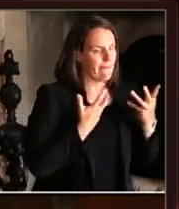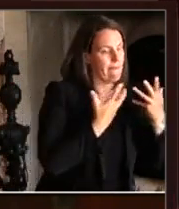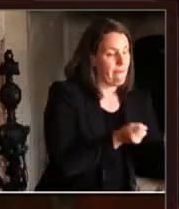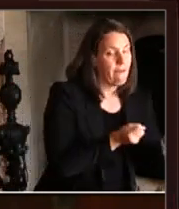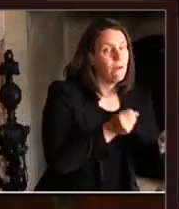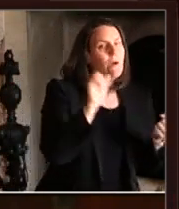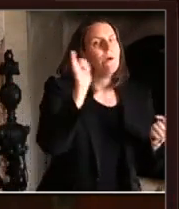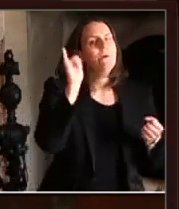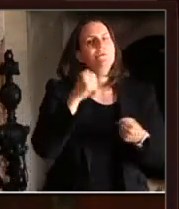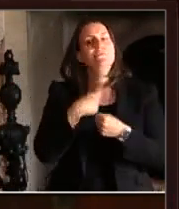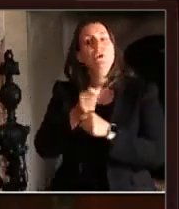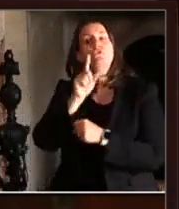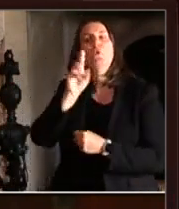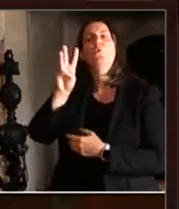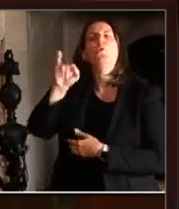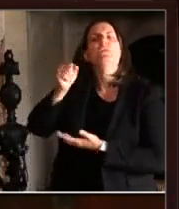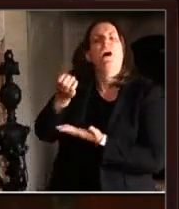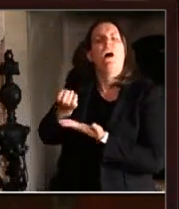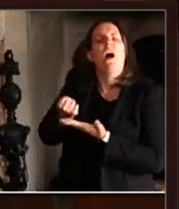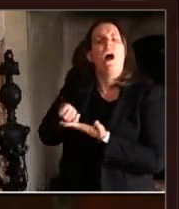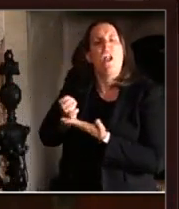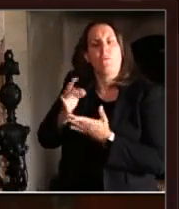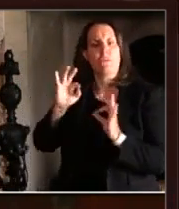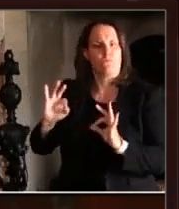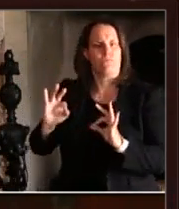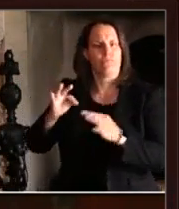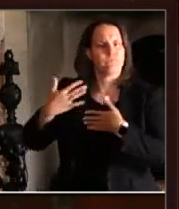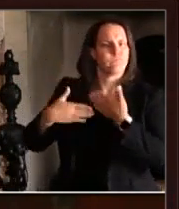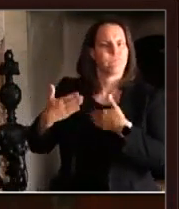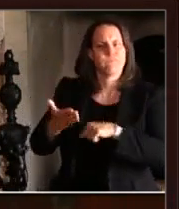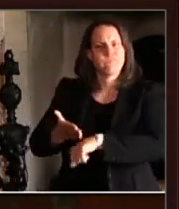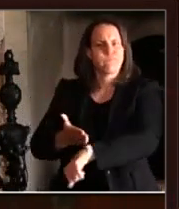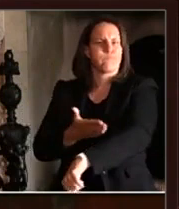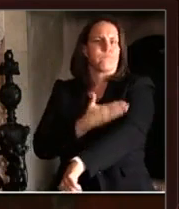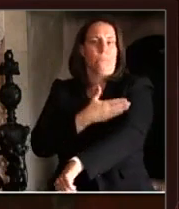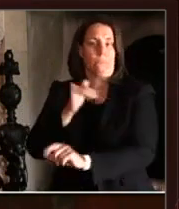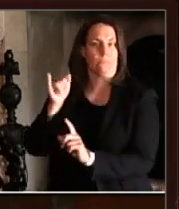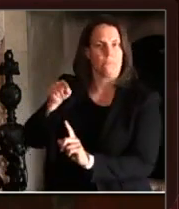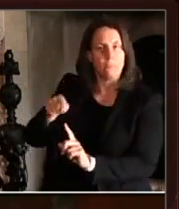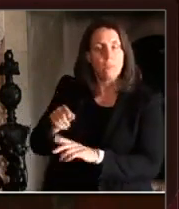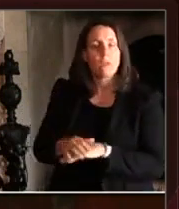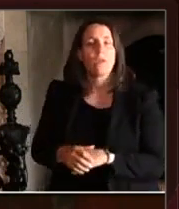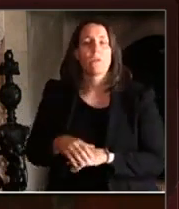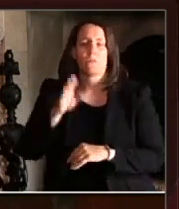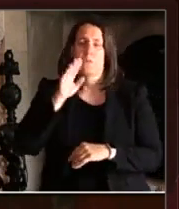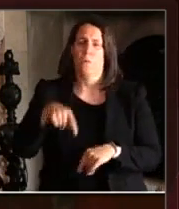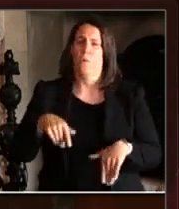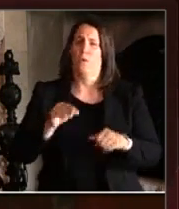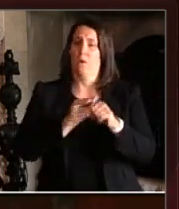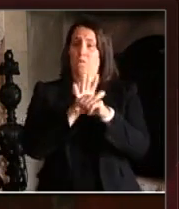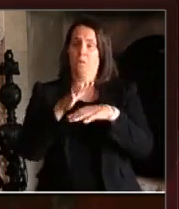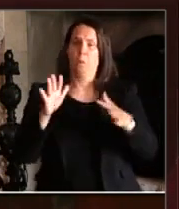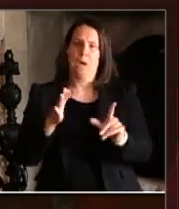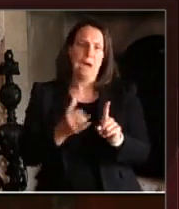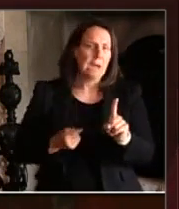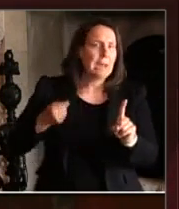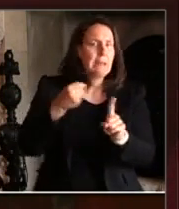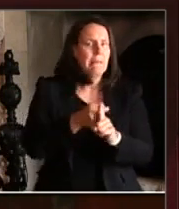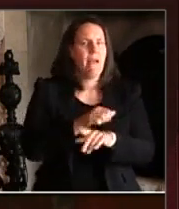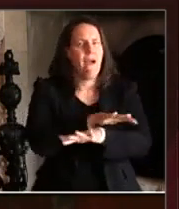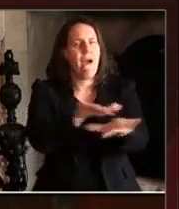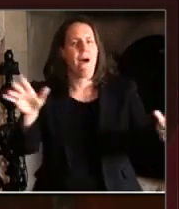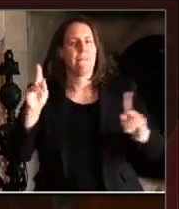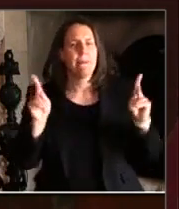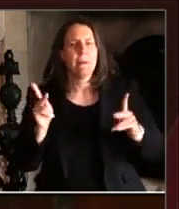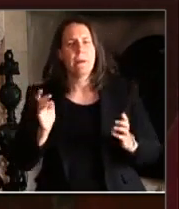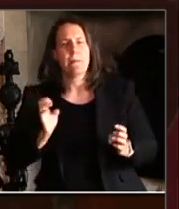been hard on Wisconsinites physically, emotionally, mentally, and financially. Our administration is